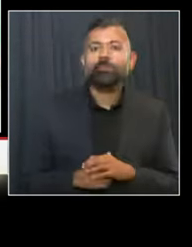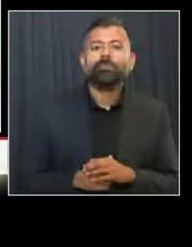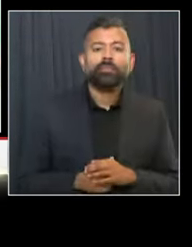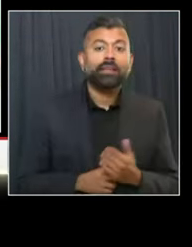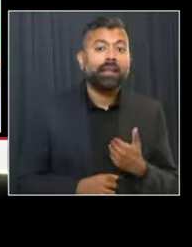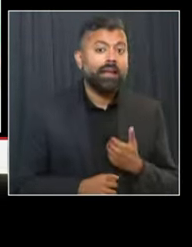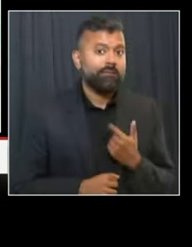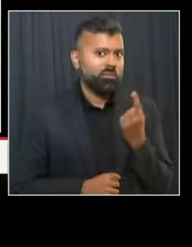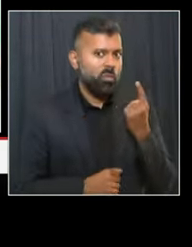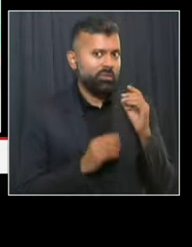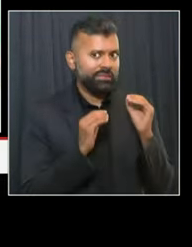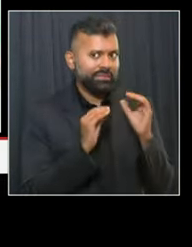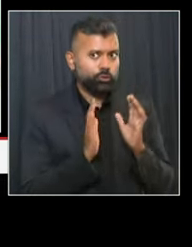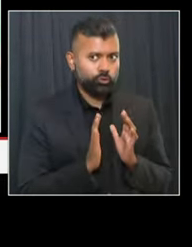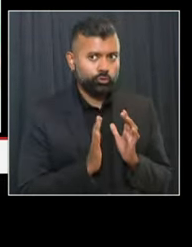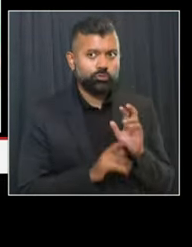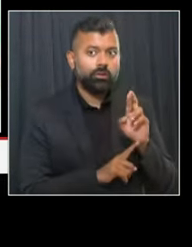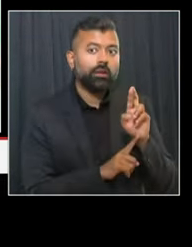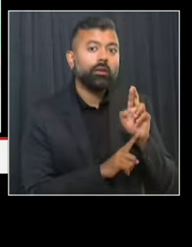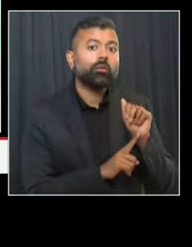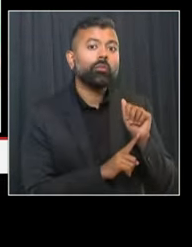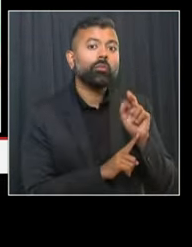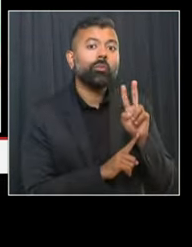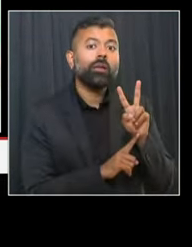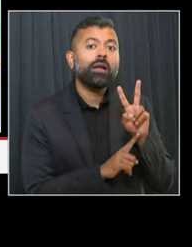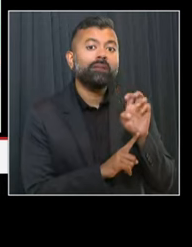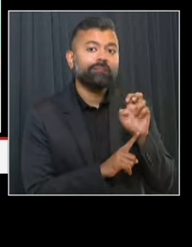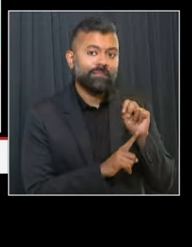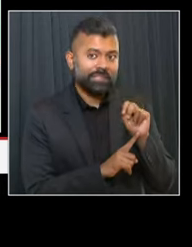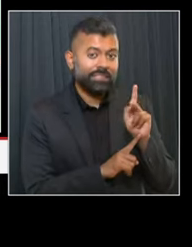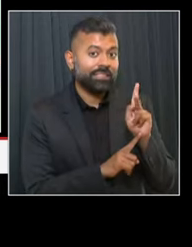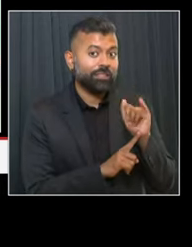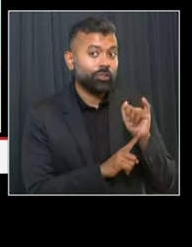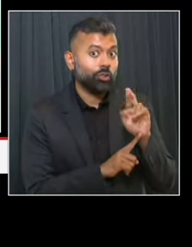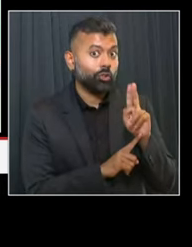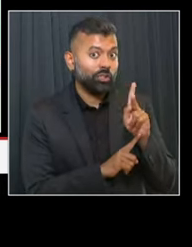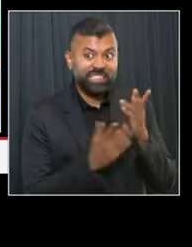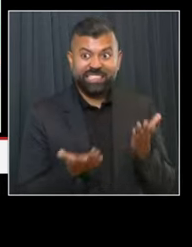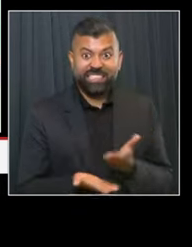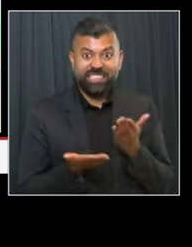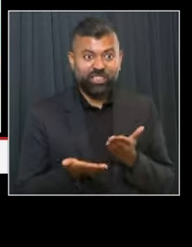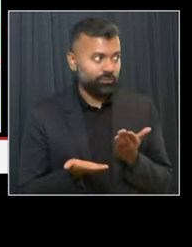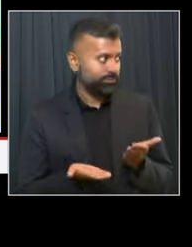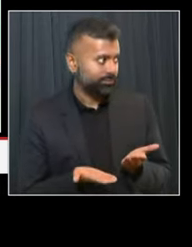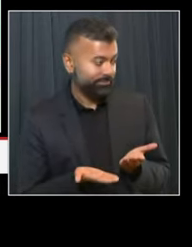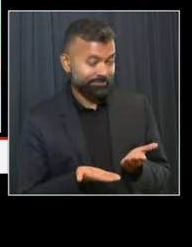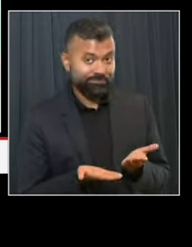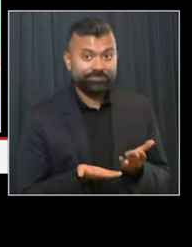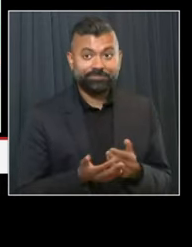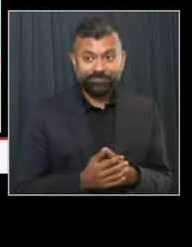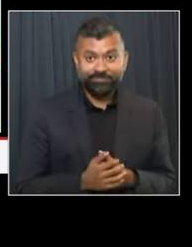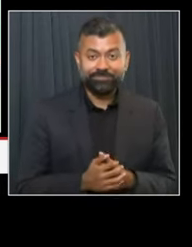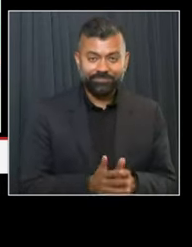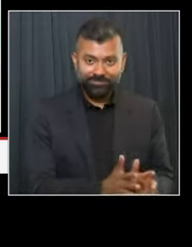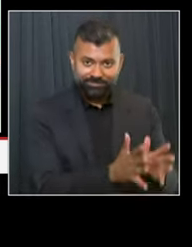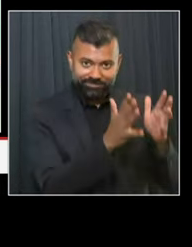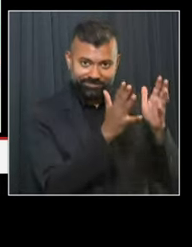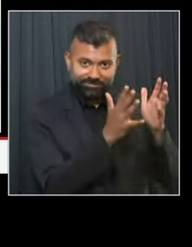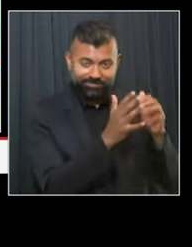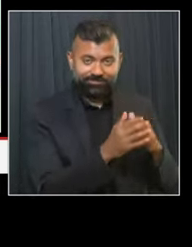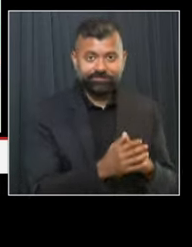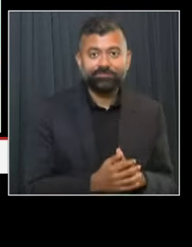Ms. Kirk has spent the last 2 years as a tutor working for AmeriCorps in Center City Public Charter School, and she has